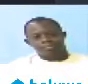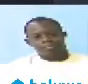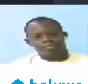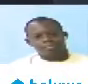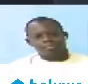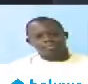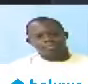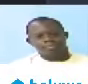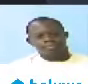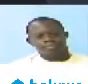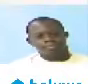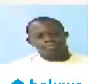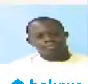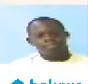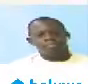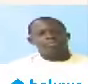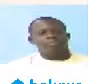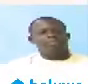in